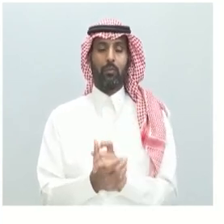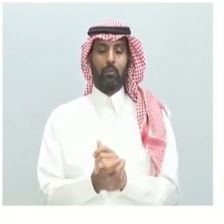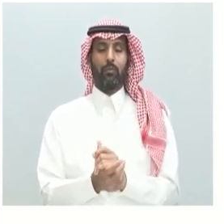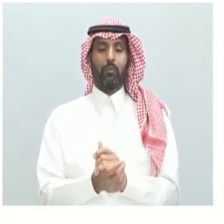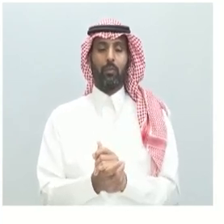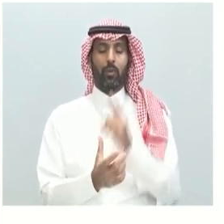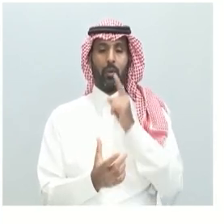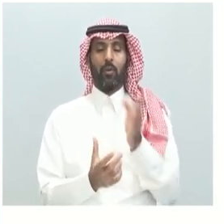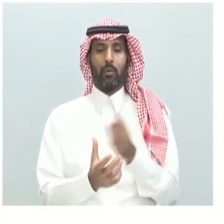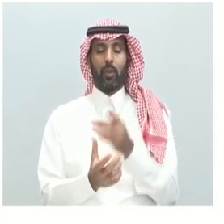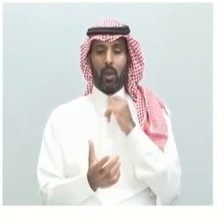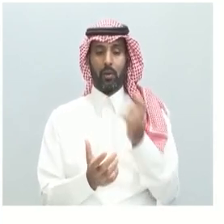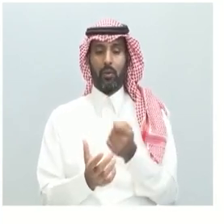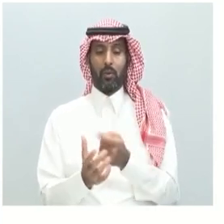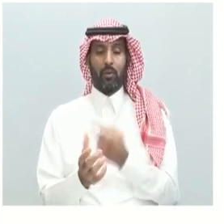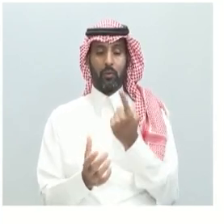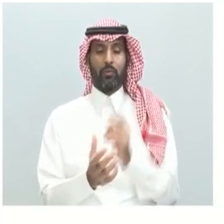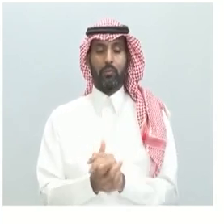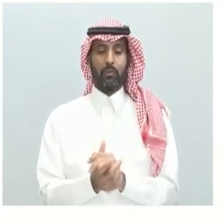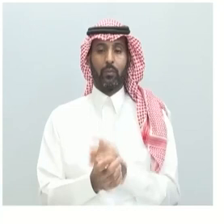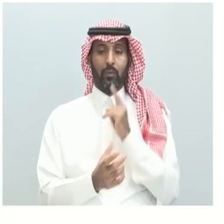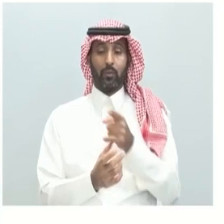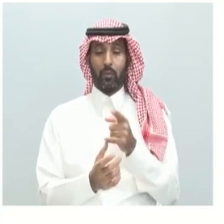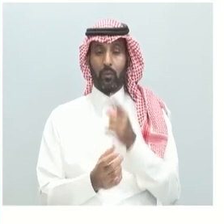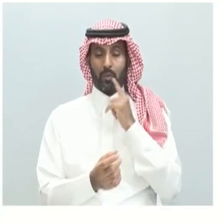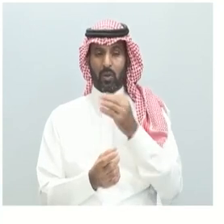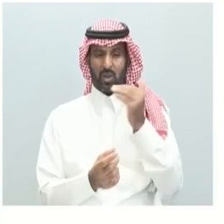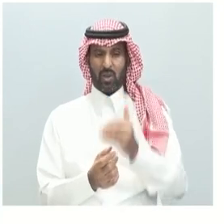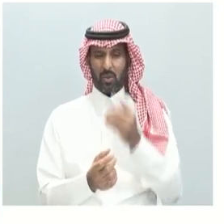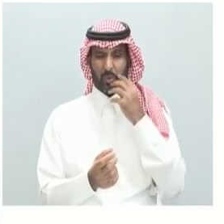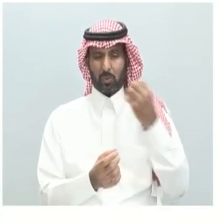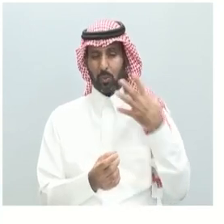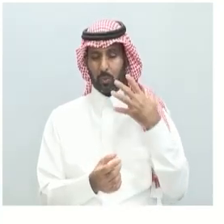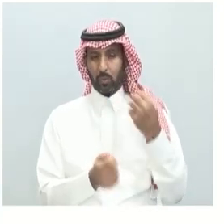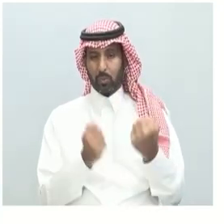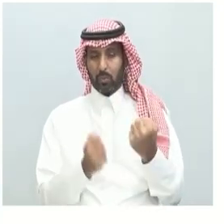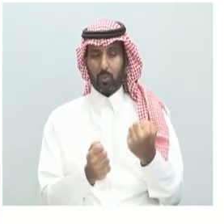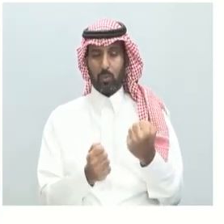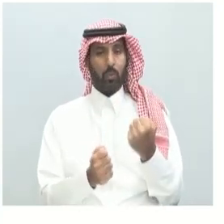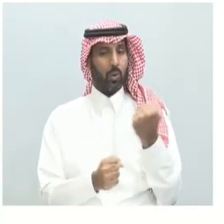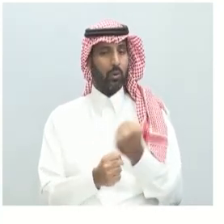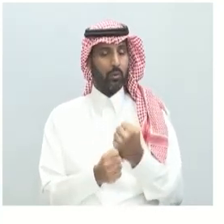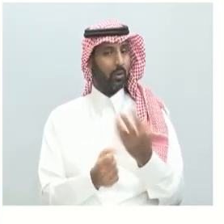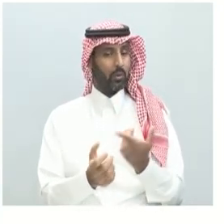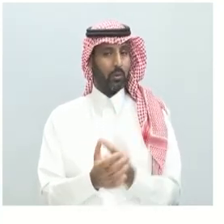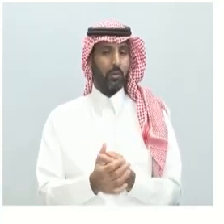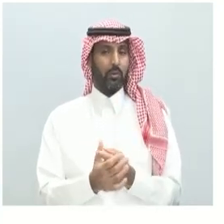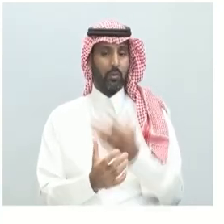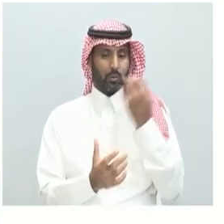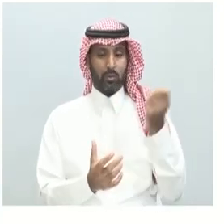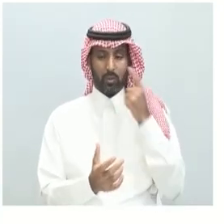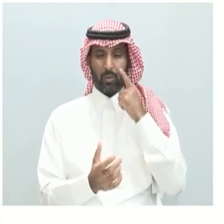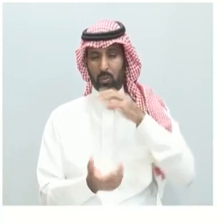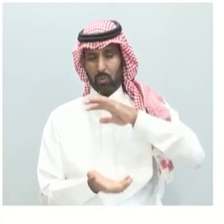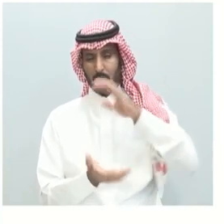example, I wrote in the first one, if we don't reduce carbon emissions, what will happen?